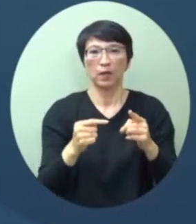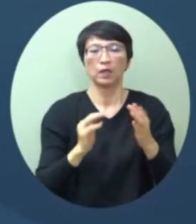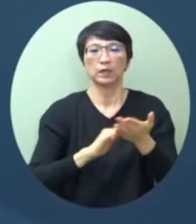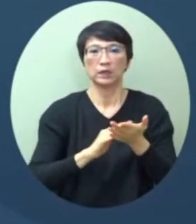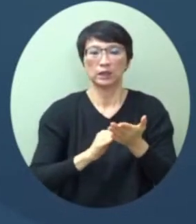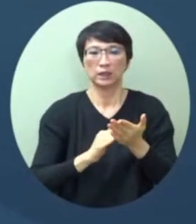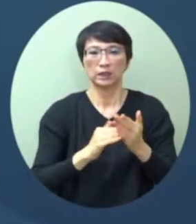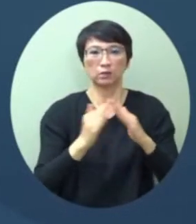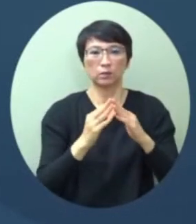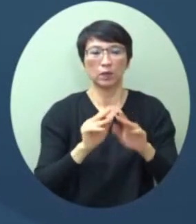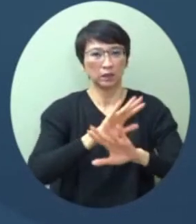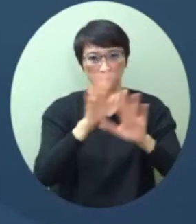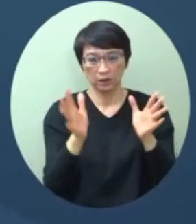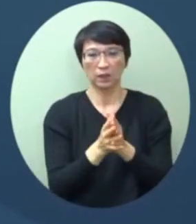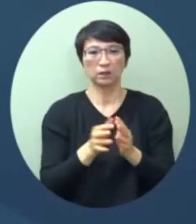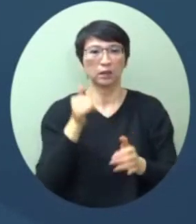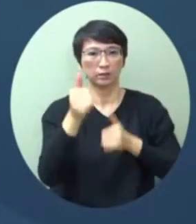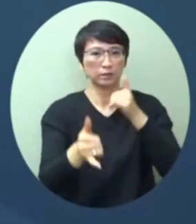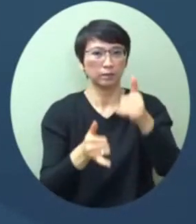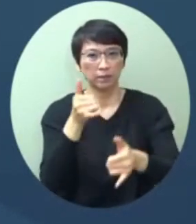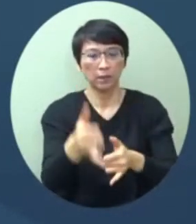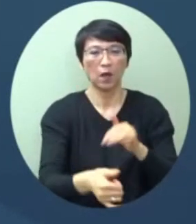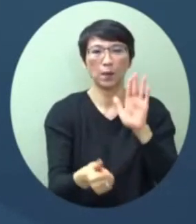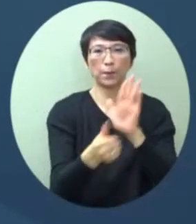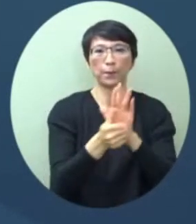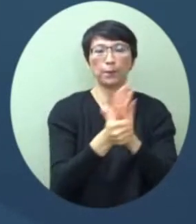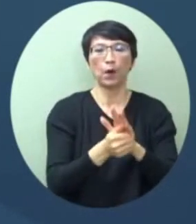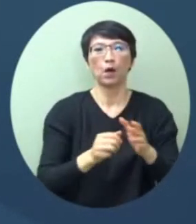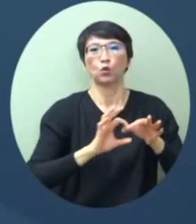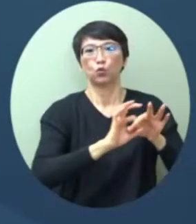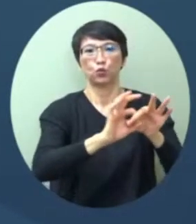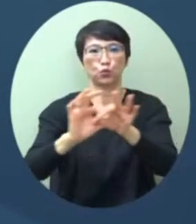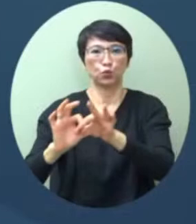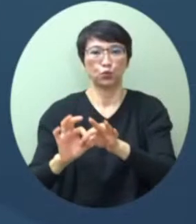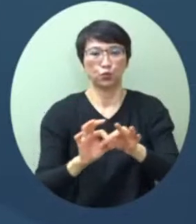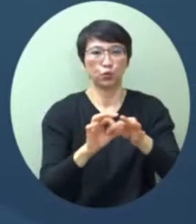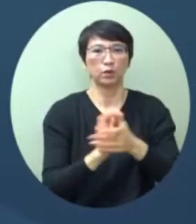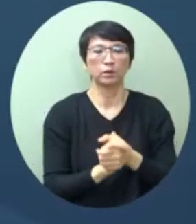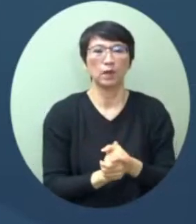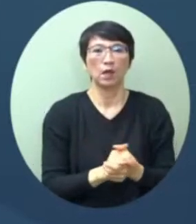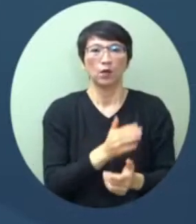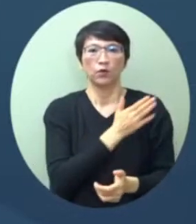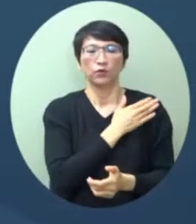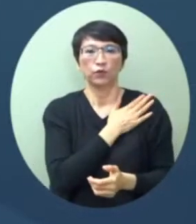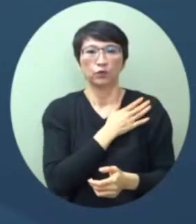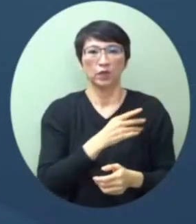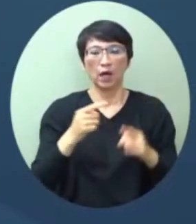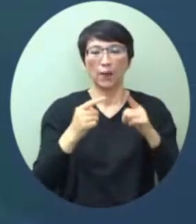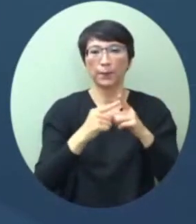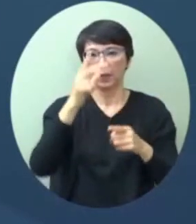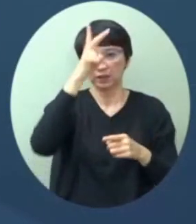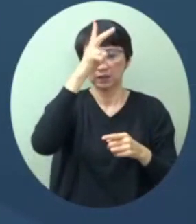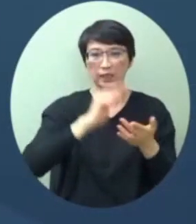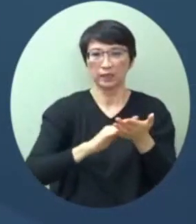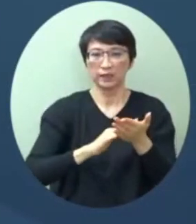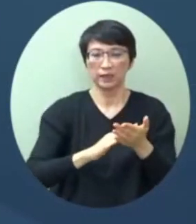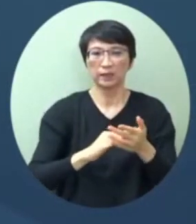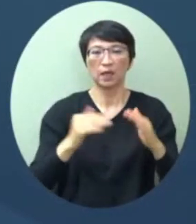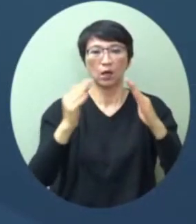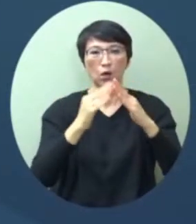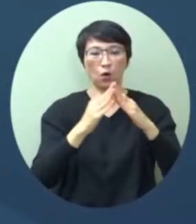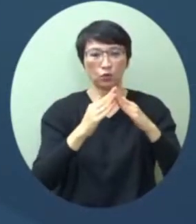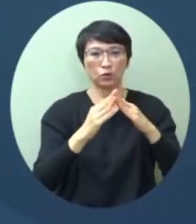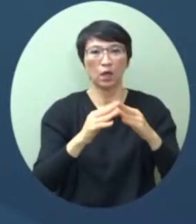working in office. They are from the marine departments, social welfare departments, and so on.